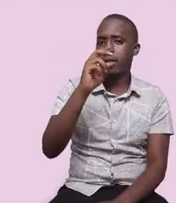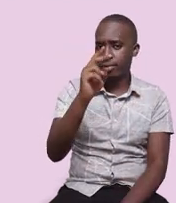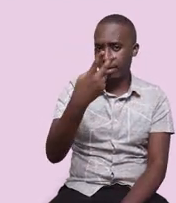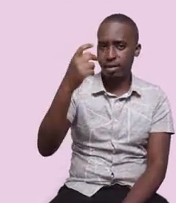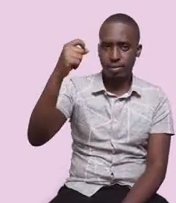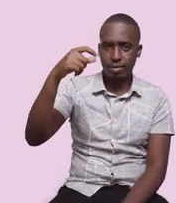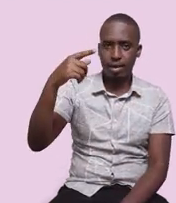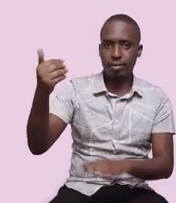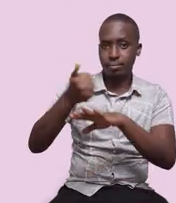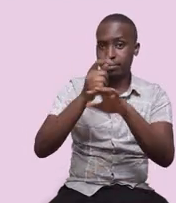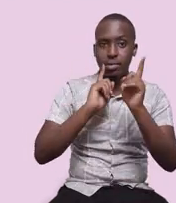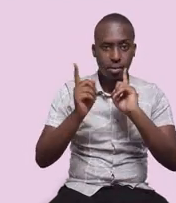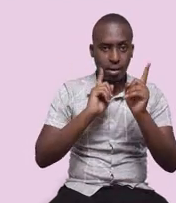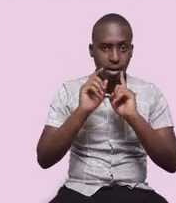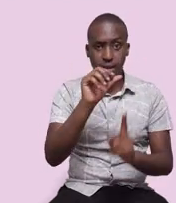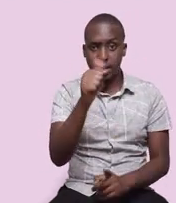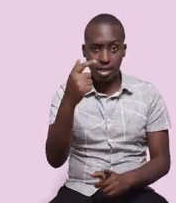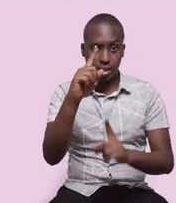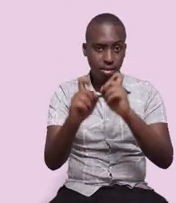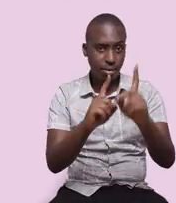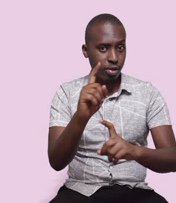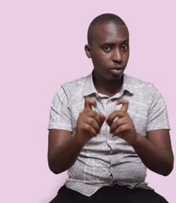colored. Next question.